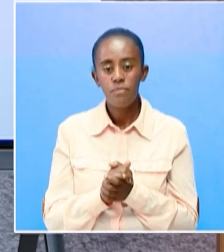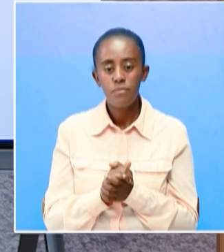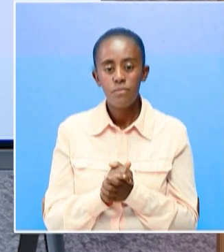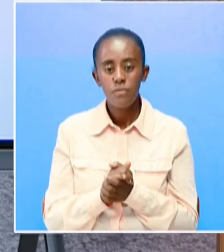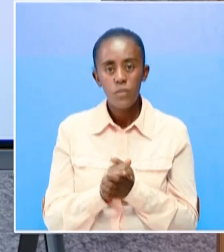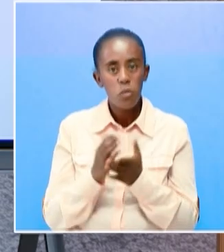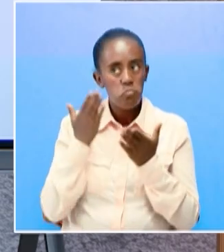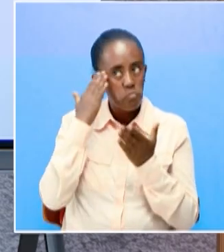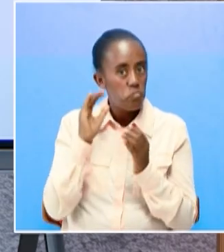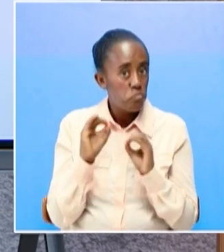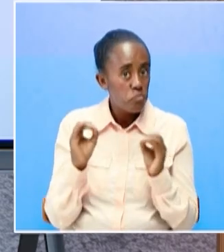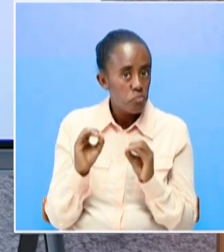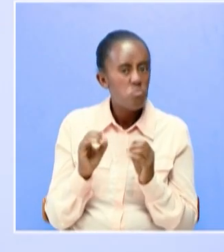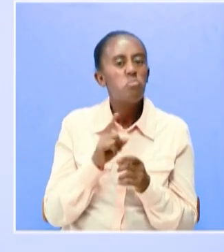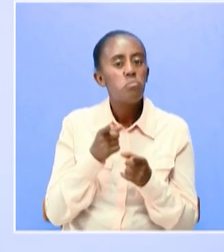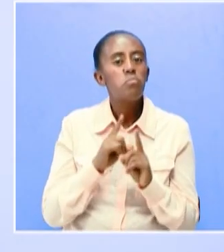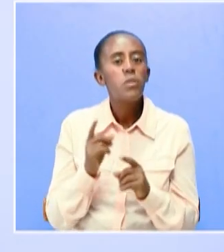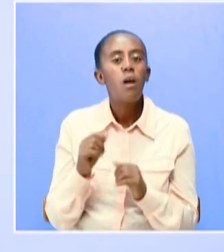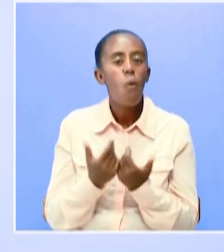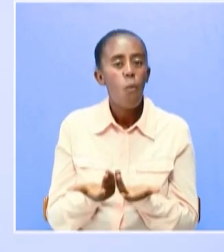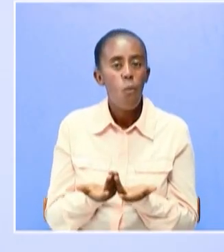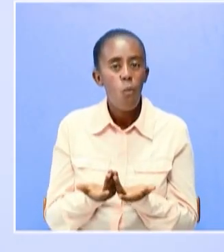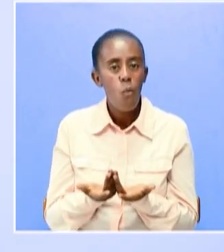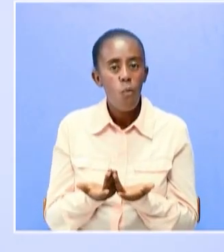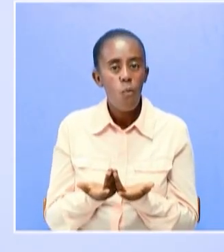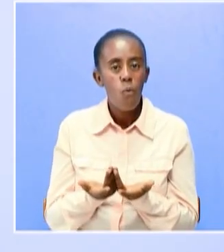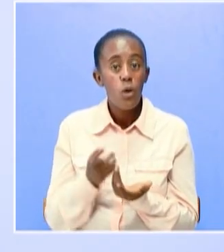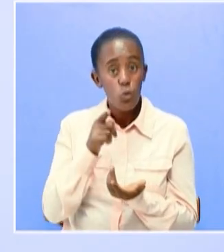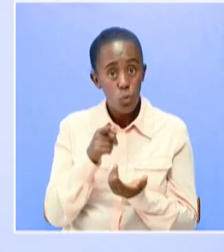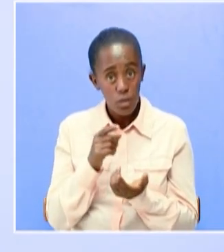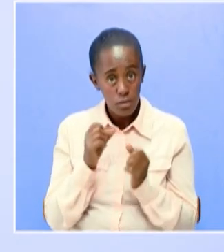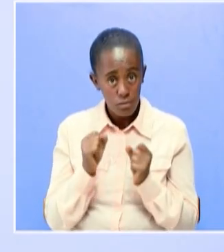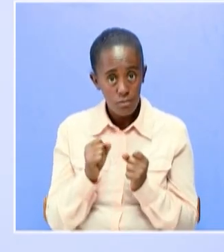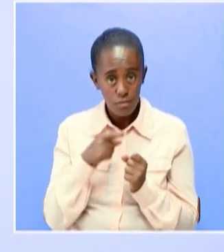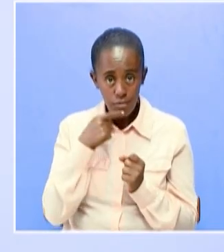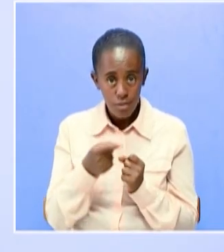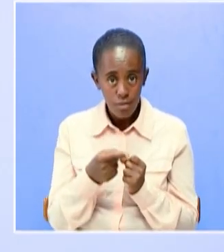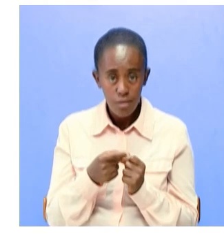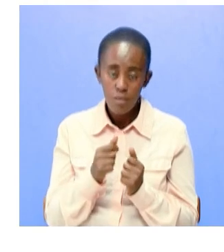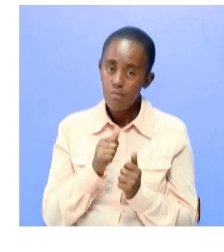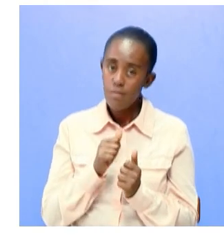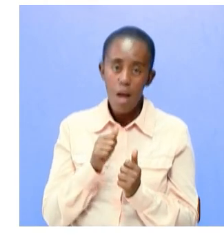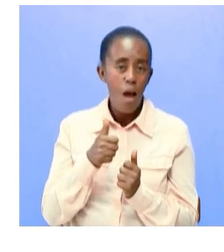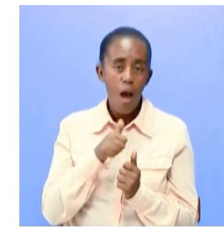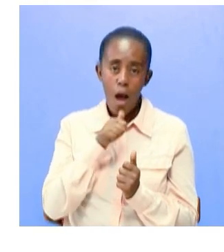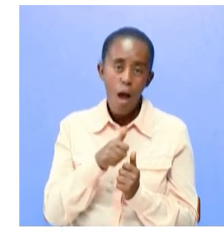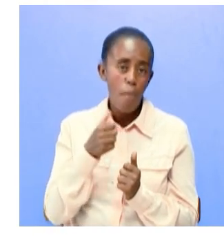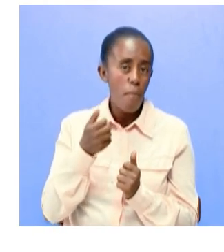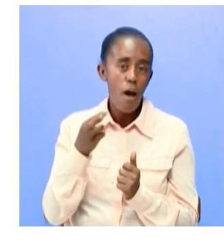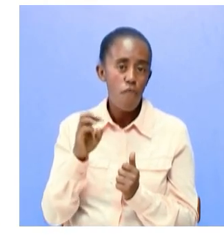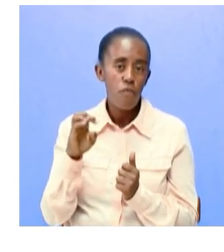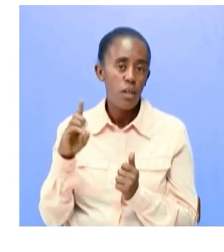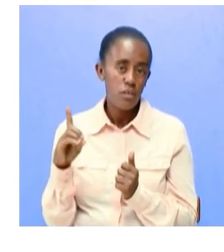If you don't know, what could you say? Yes? You can say what? I'm afraid.